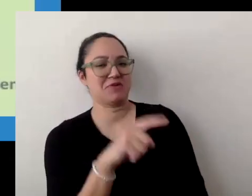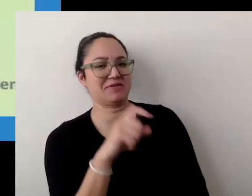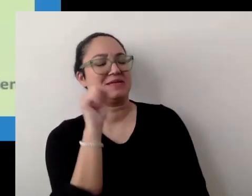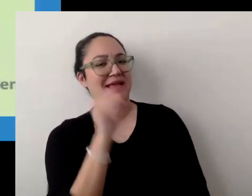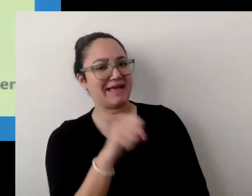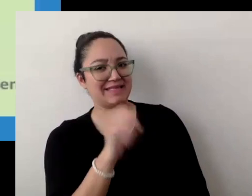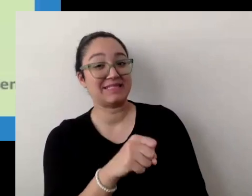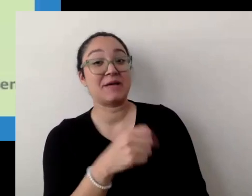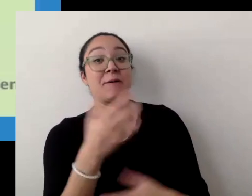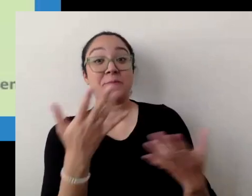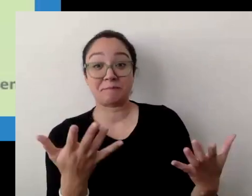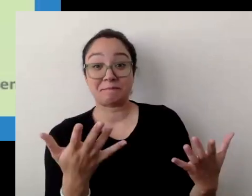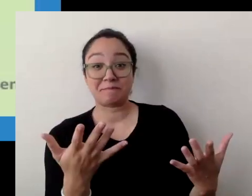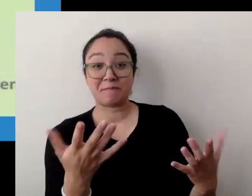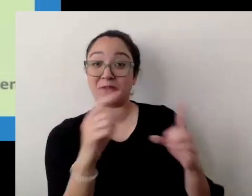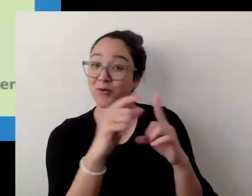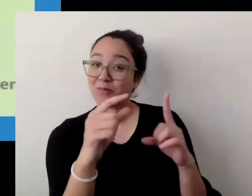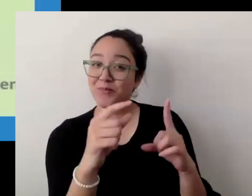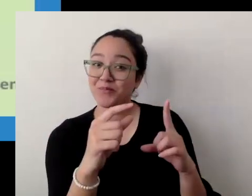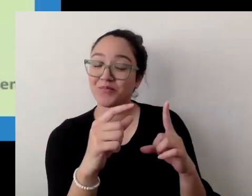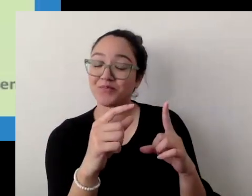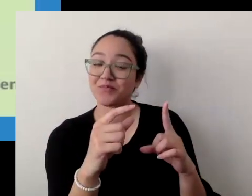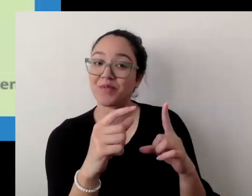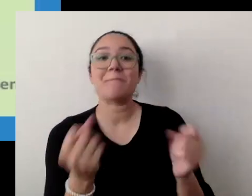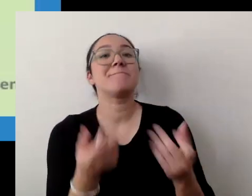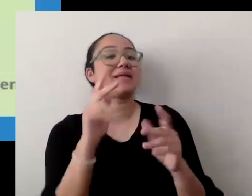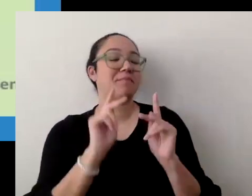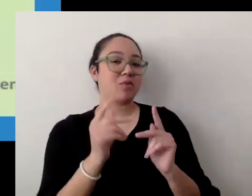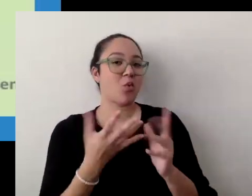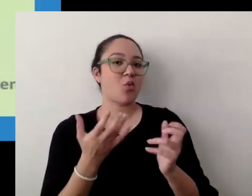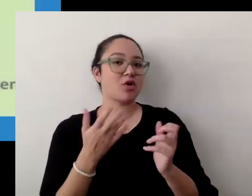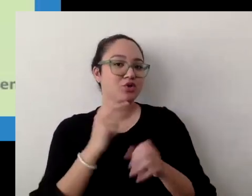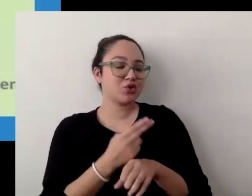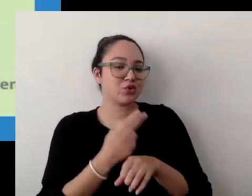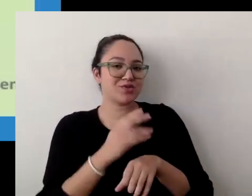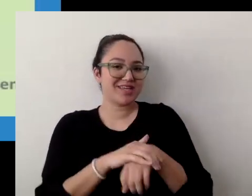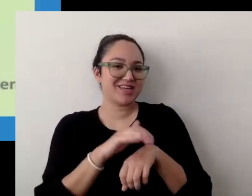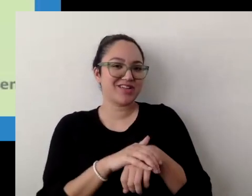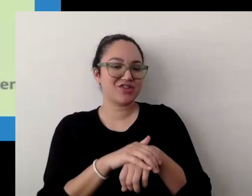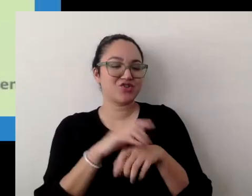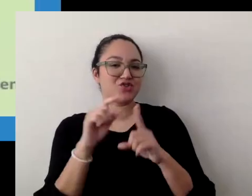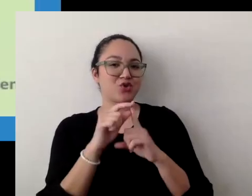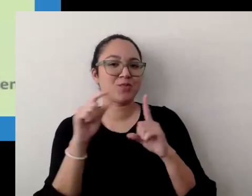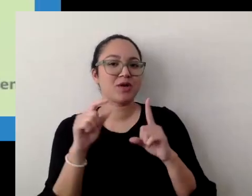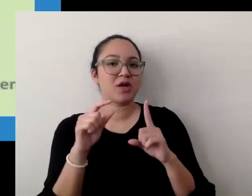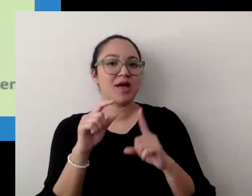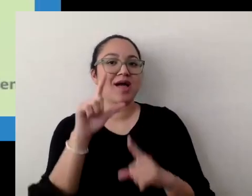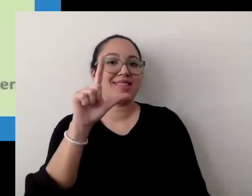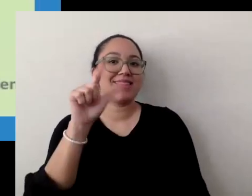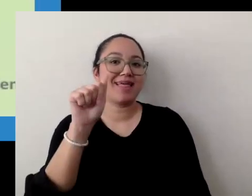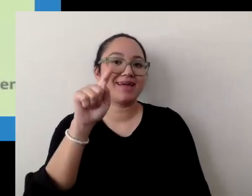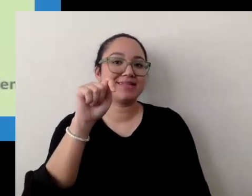the term, a lot of people in English want to use the term, well, they started using in English the term